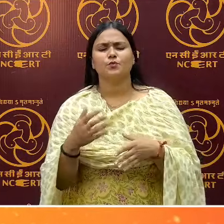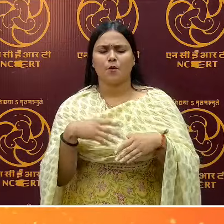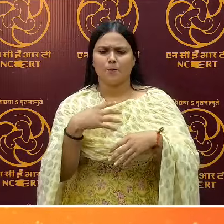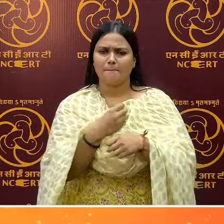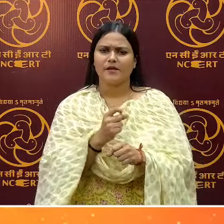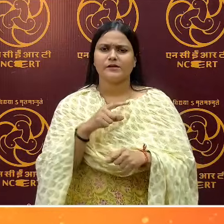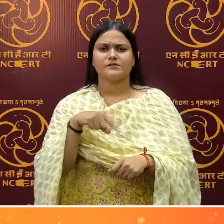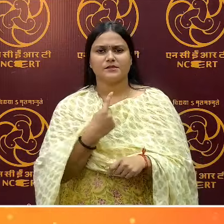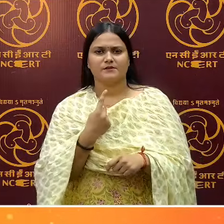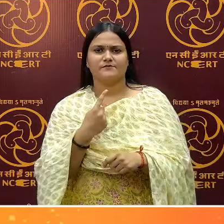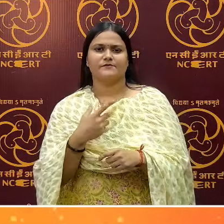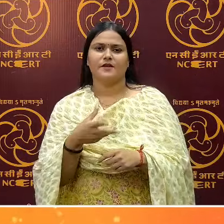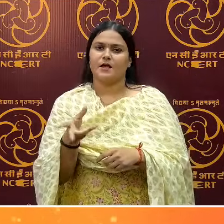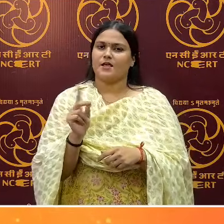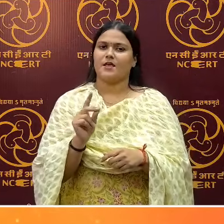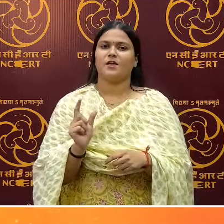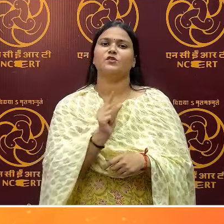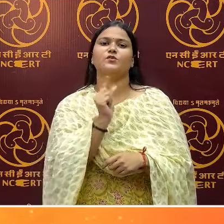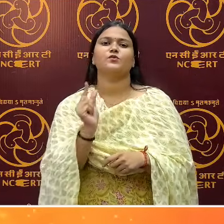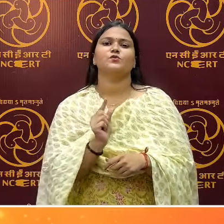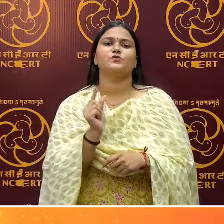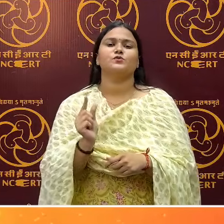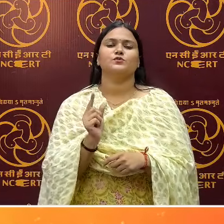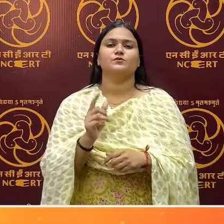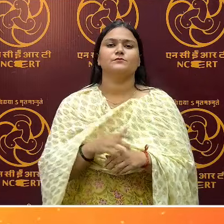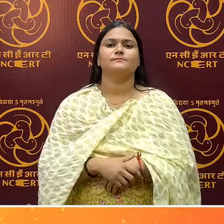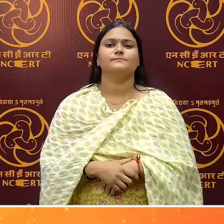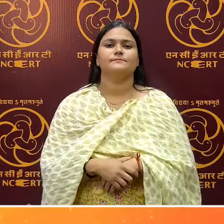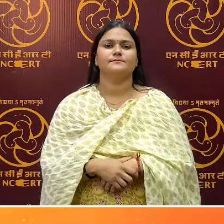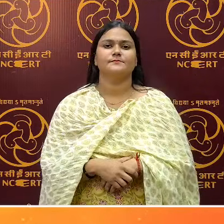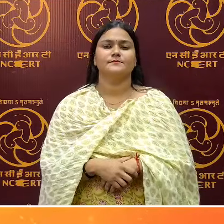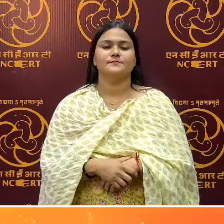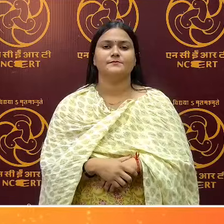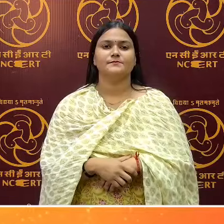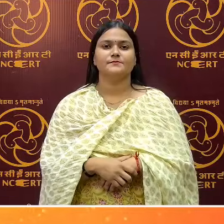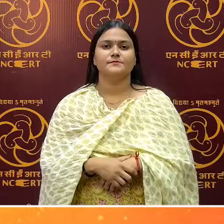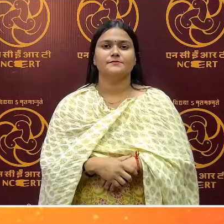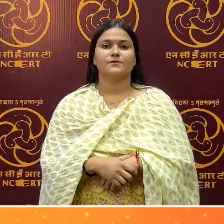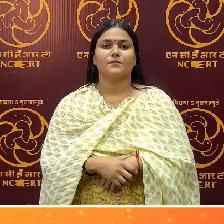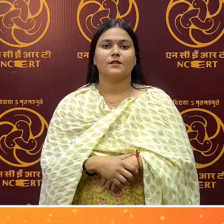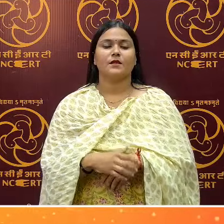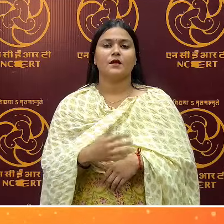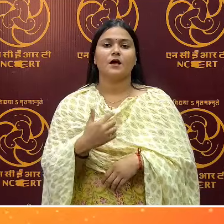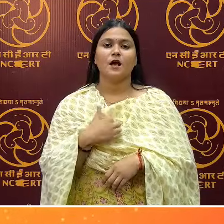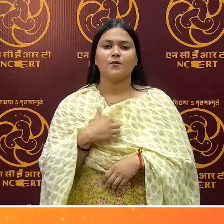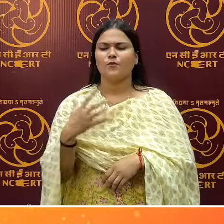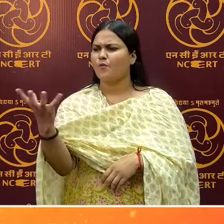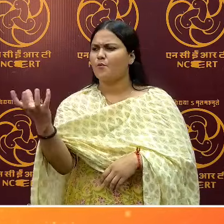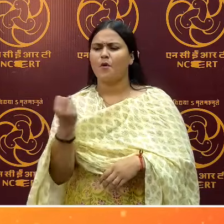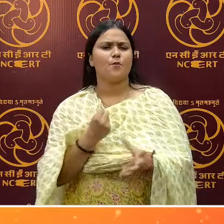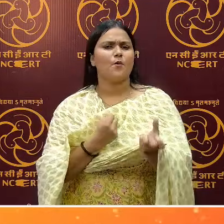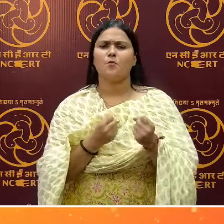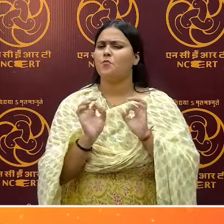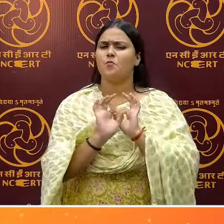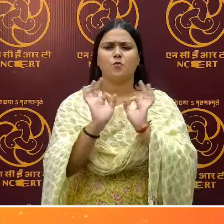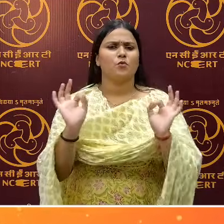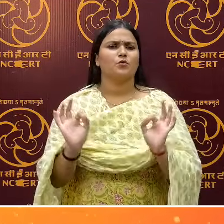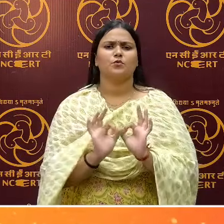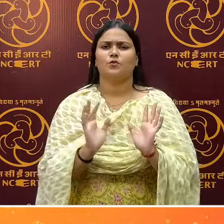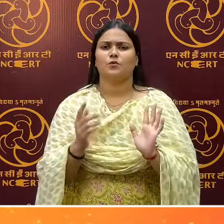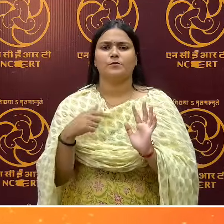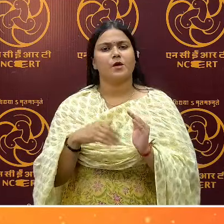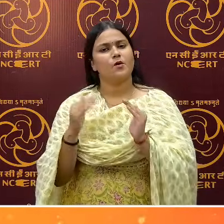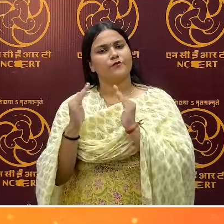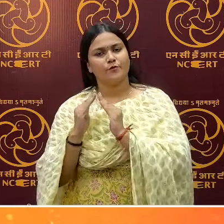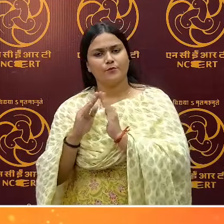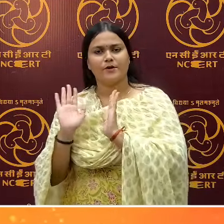all reused material. So there is nothing which I have bought from market. Okay. All these objects were available